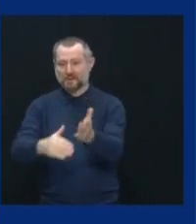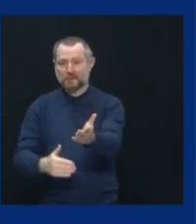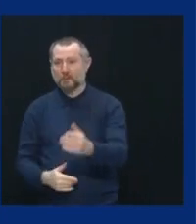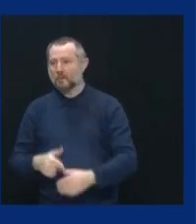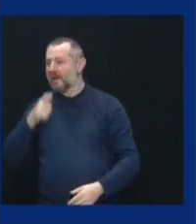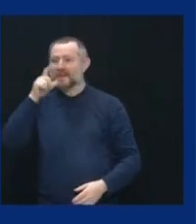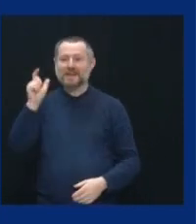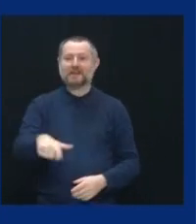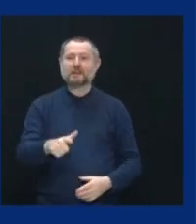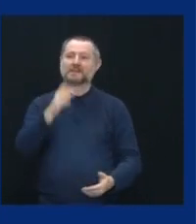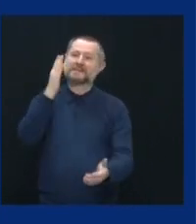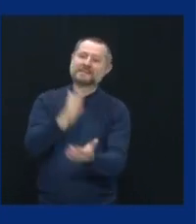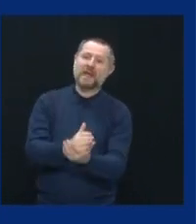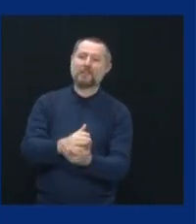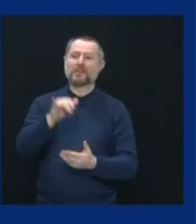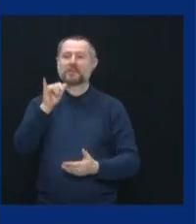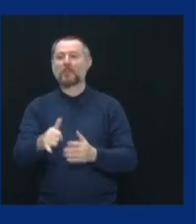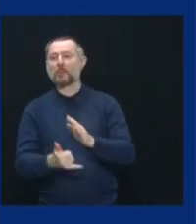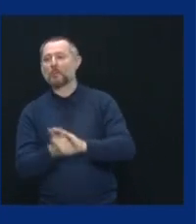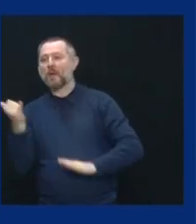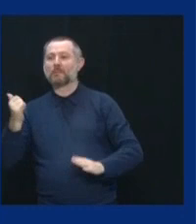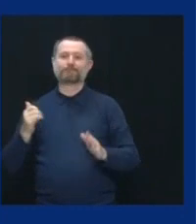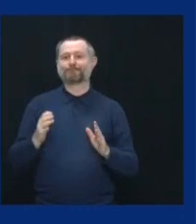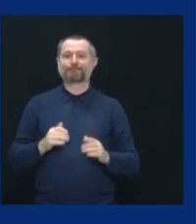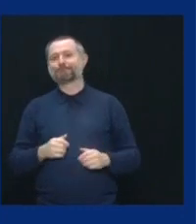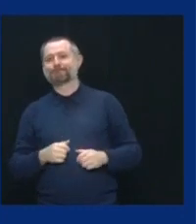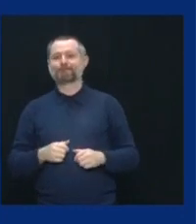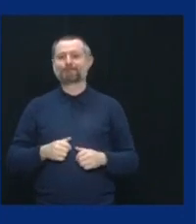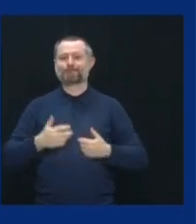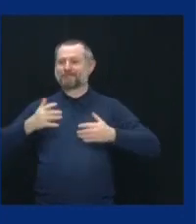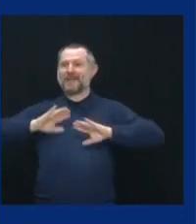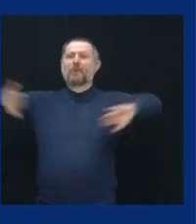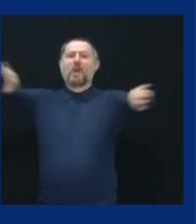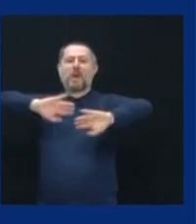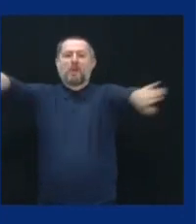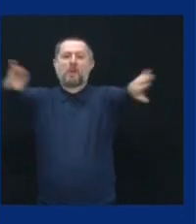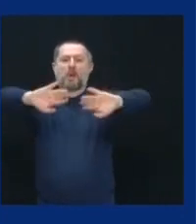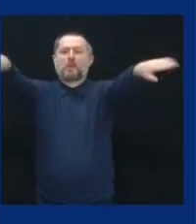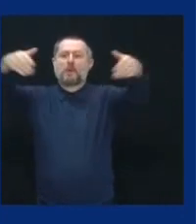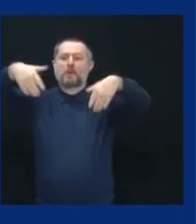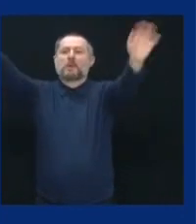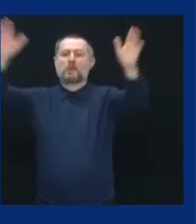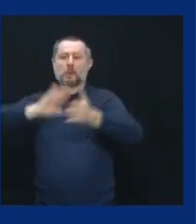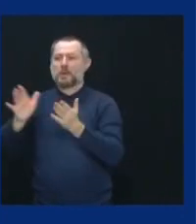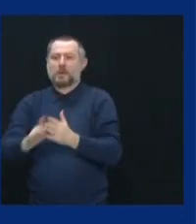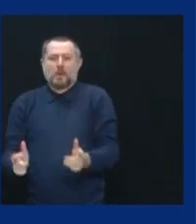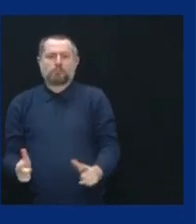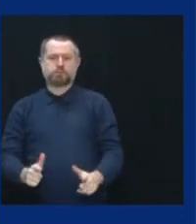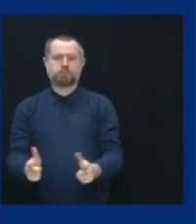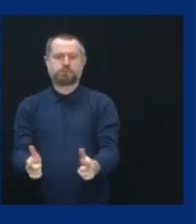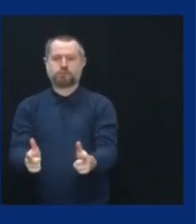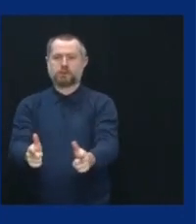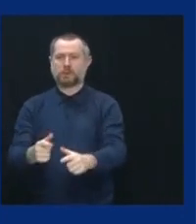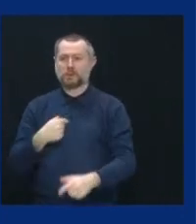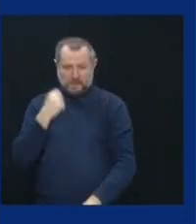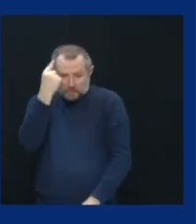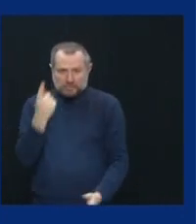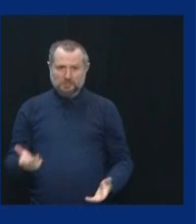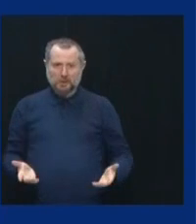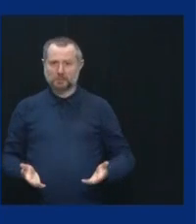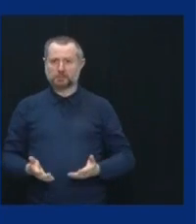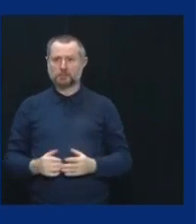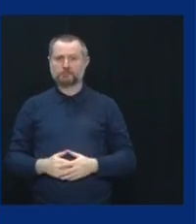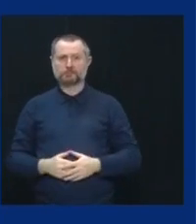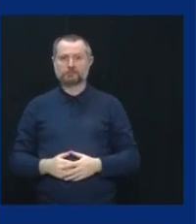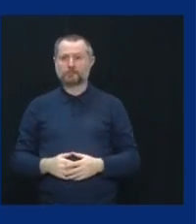to stop trains and keep people from stations to clean them. I get it. It doesn't